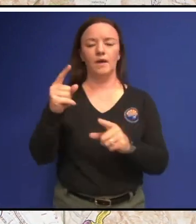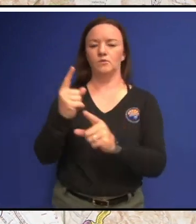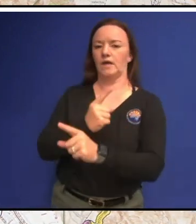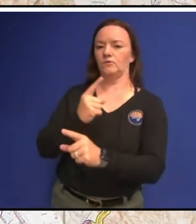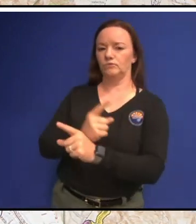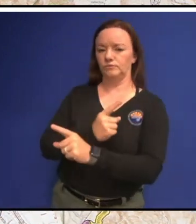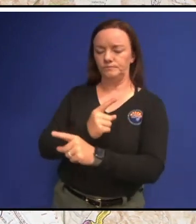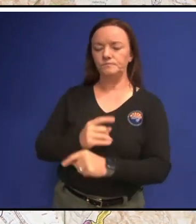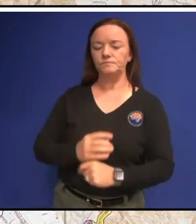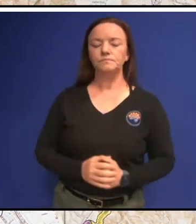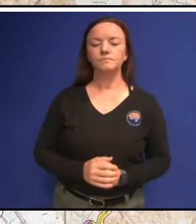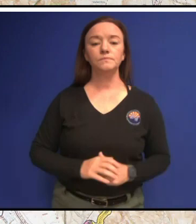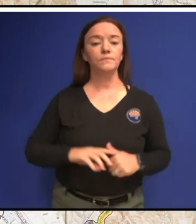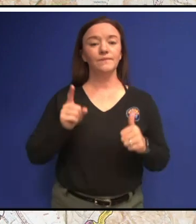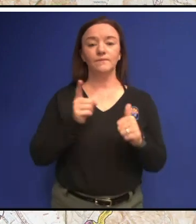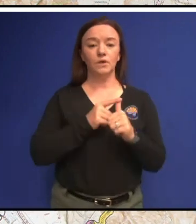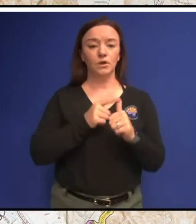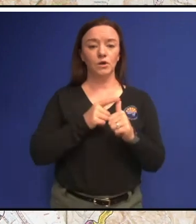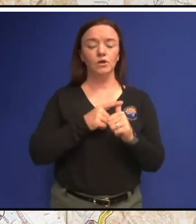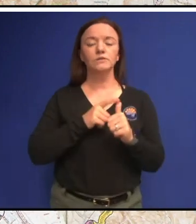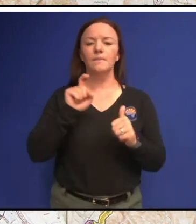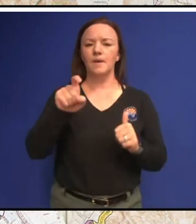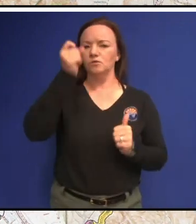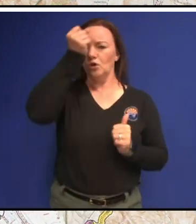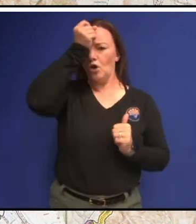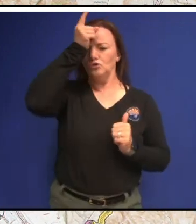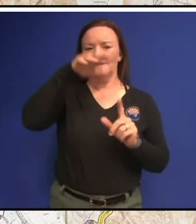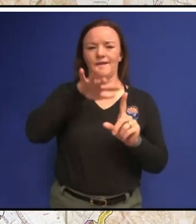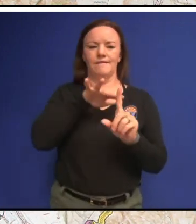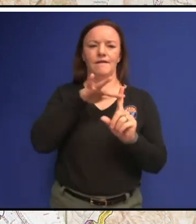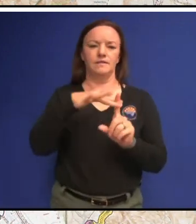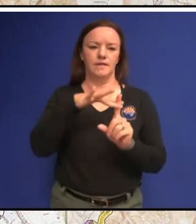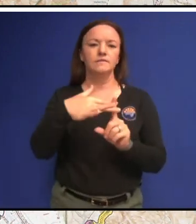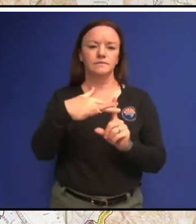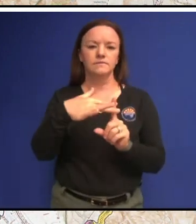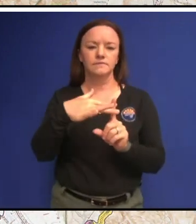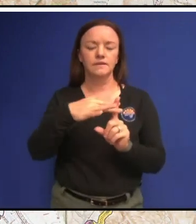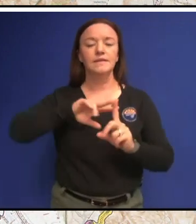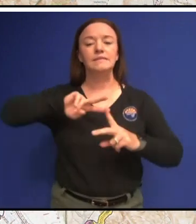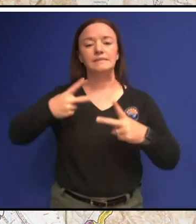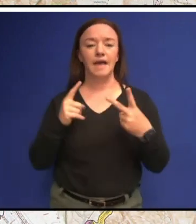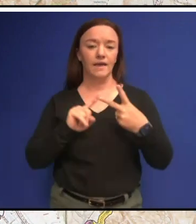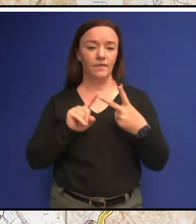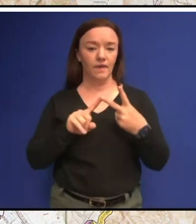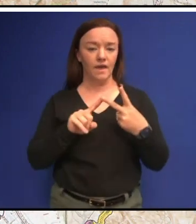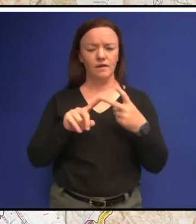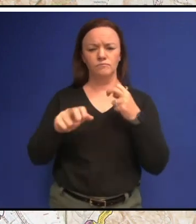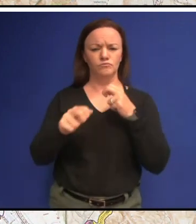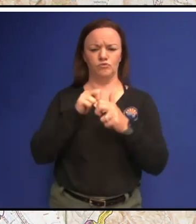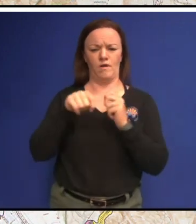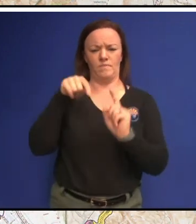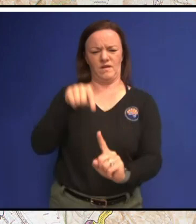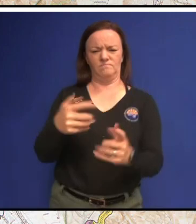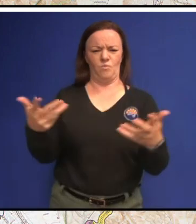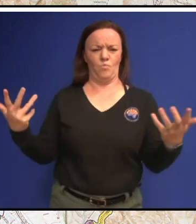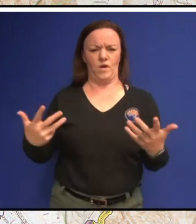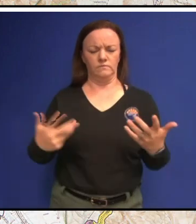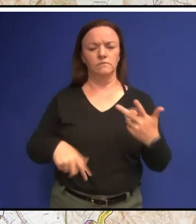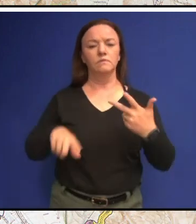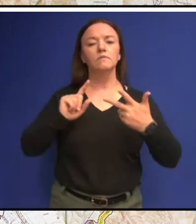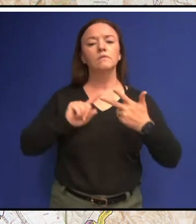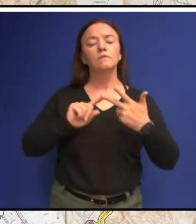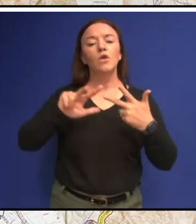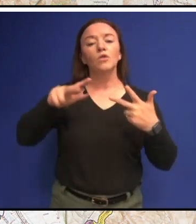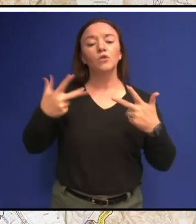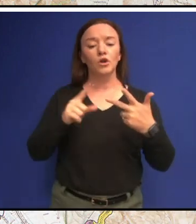that first thing is to appreciate the context. And the second thing is to define that problem. And the third thing is develop an approach